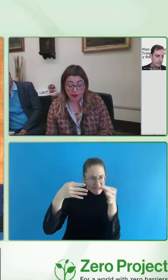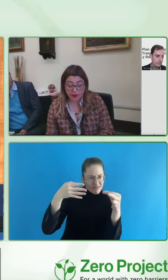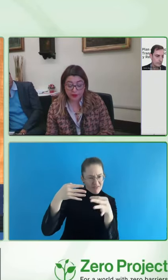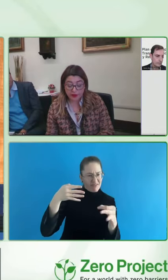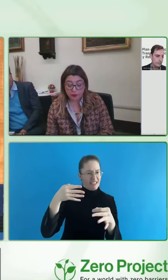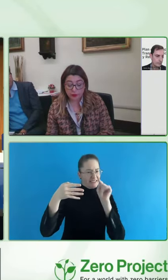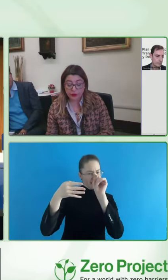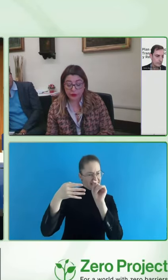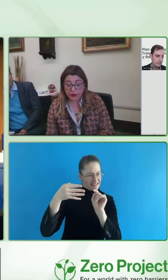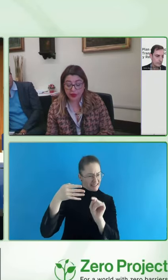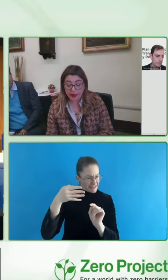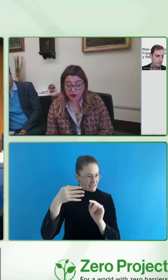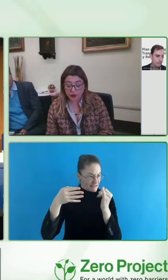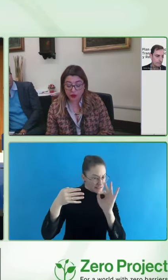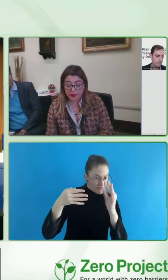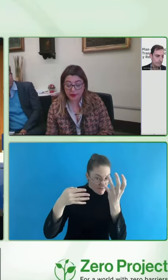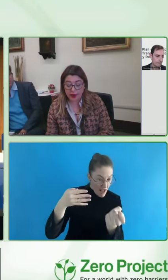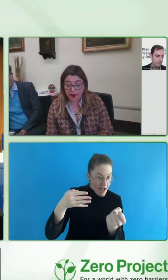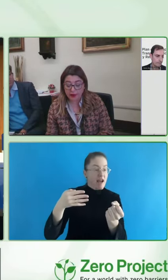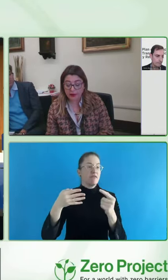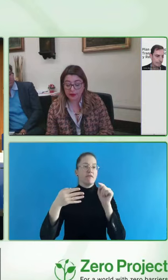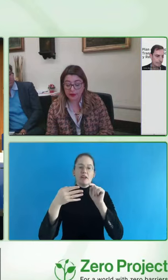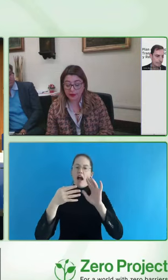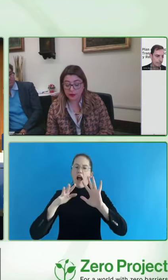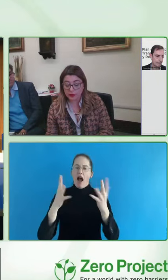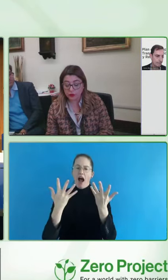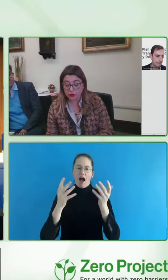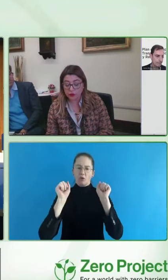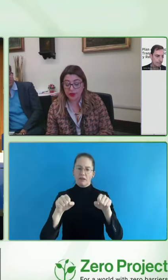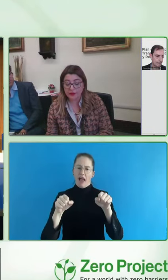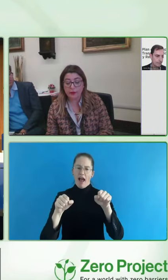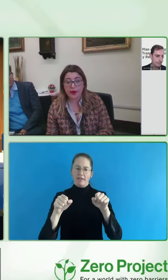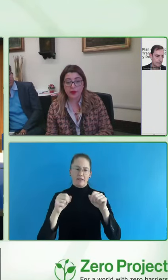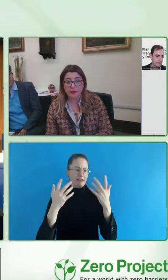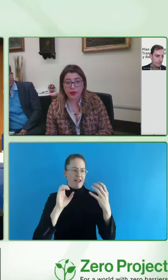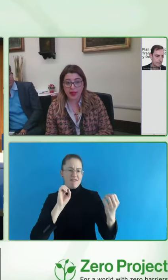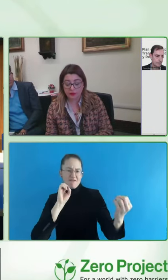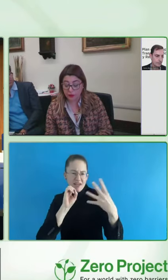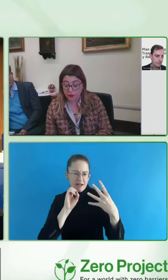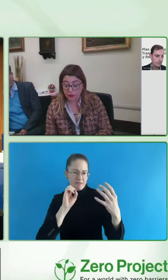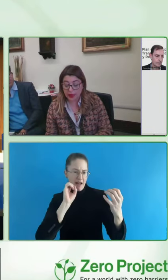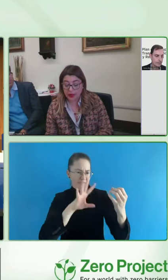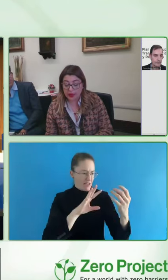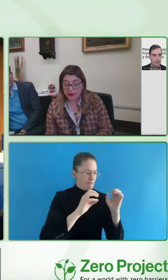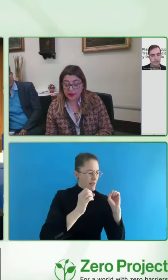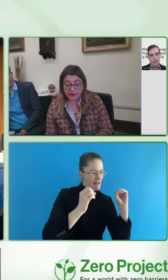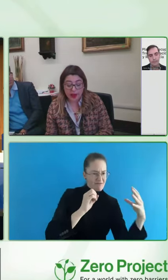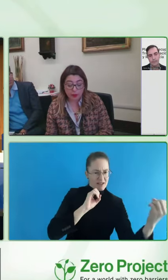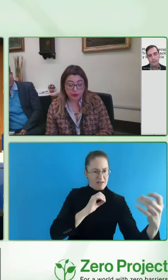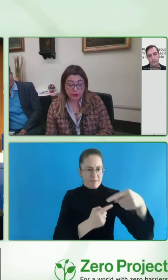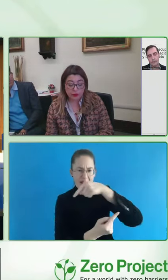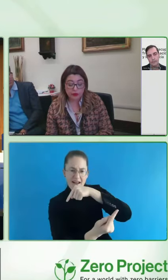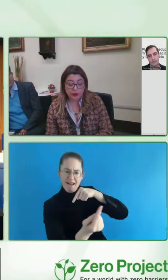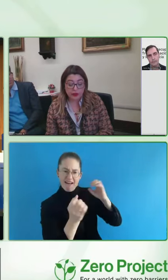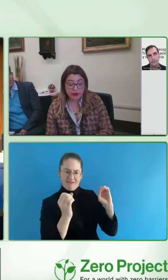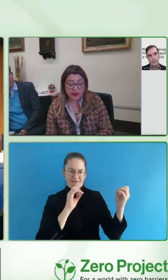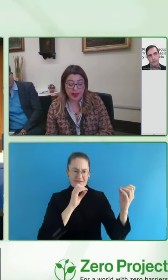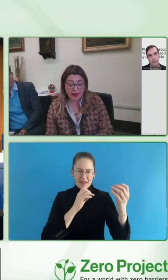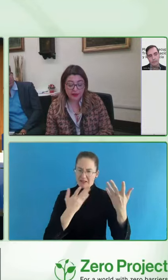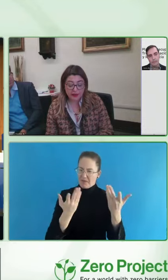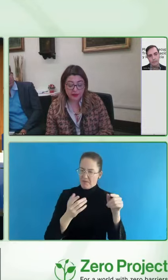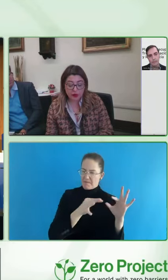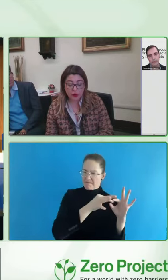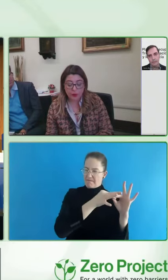At the moment, monitoring actions are linked to the experiment platform set up for